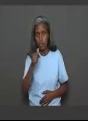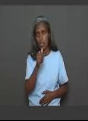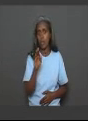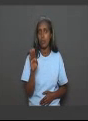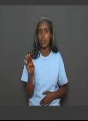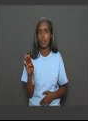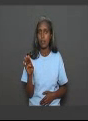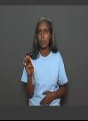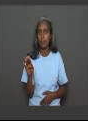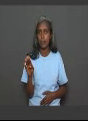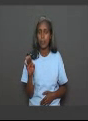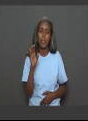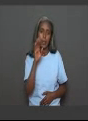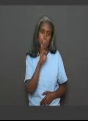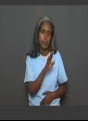AB,